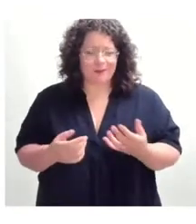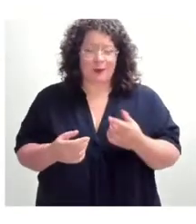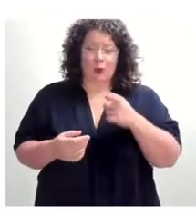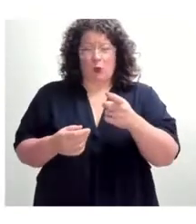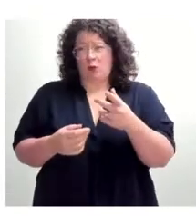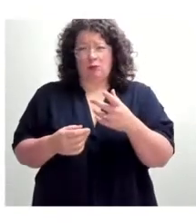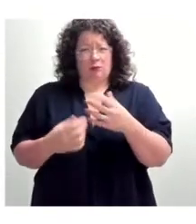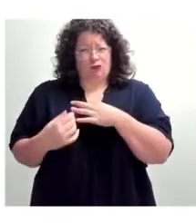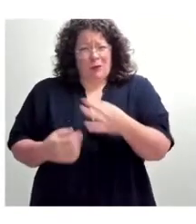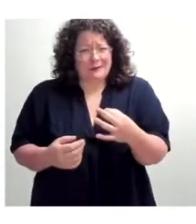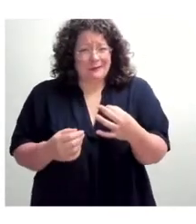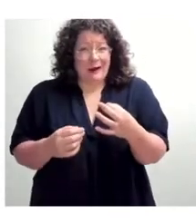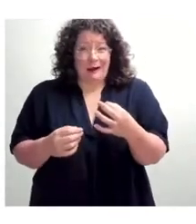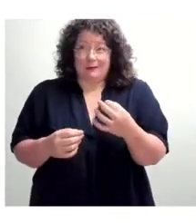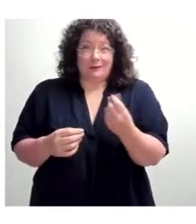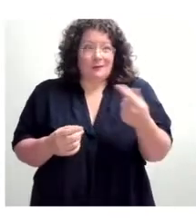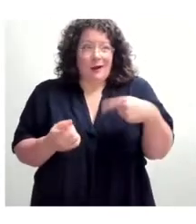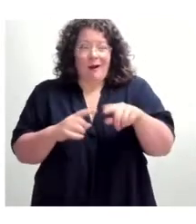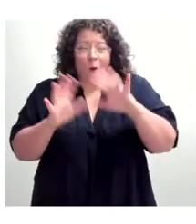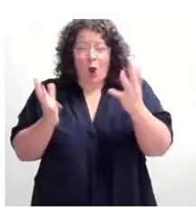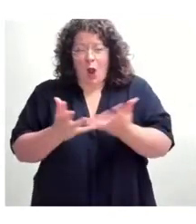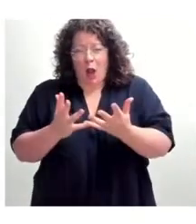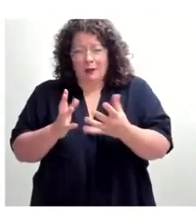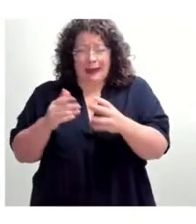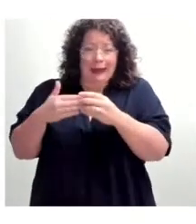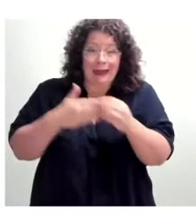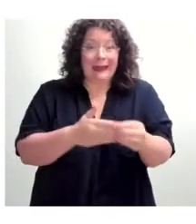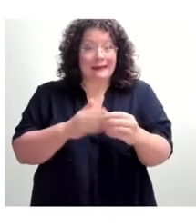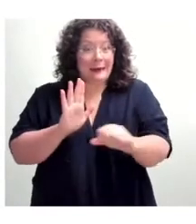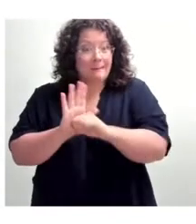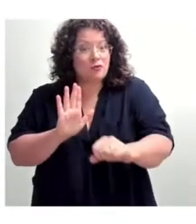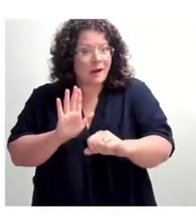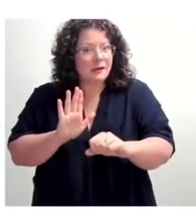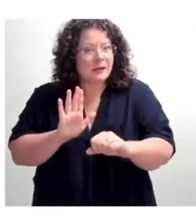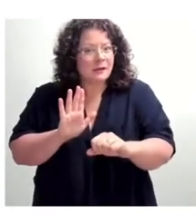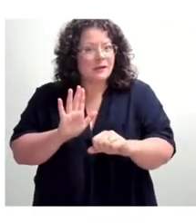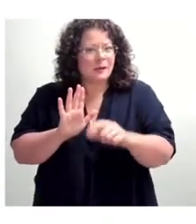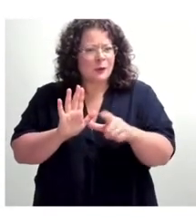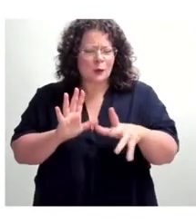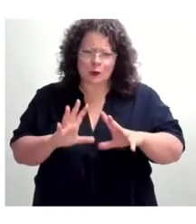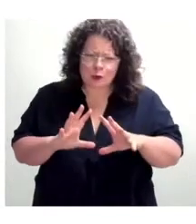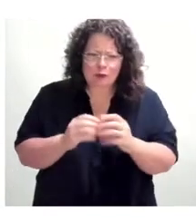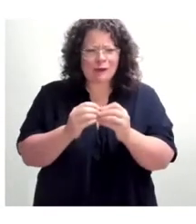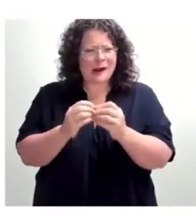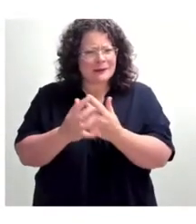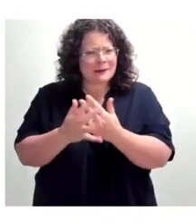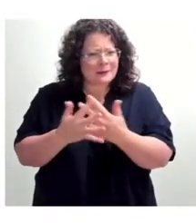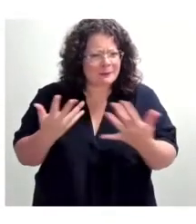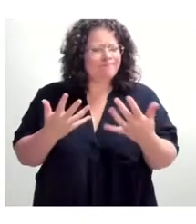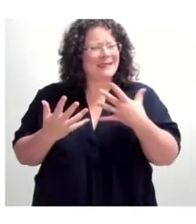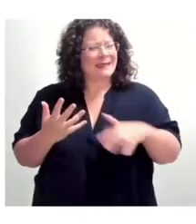can help brands to reach people with disabilities in a much more kind of